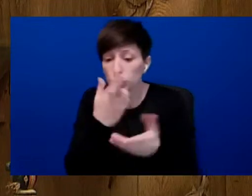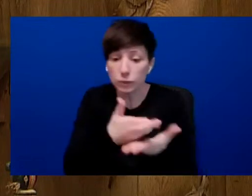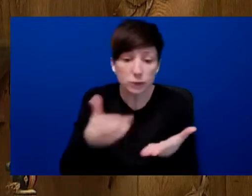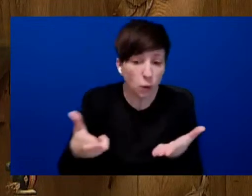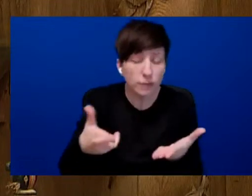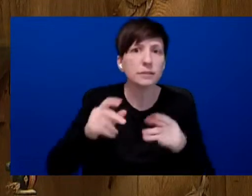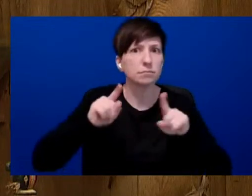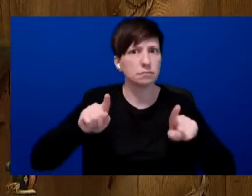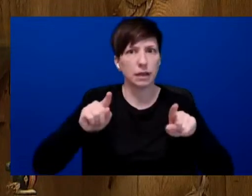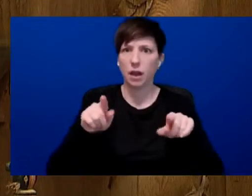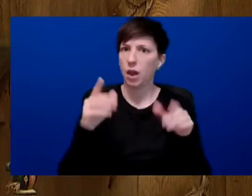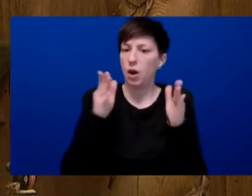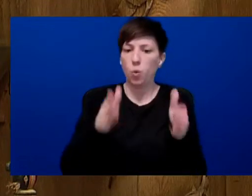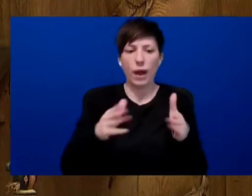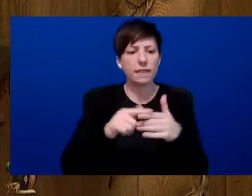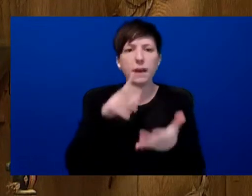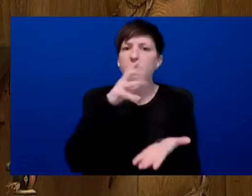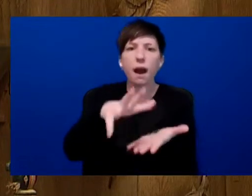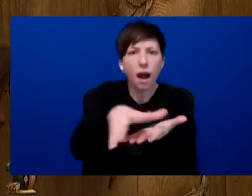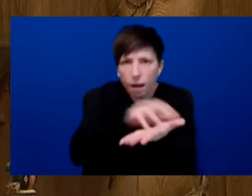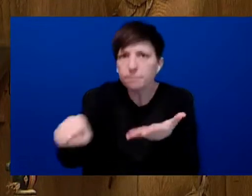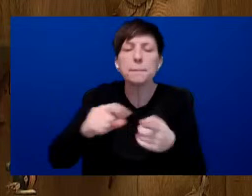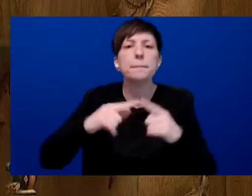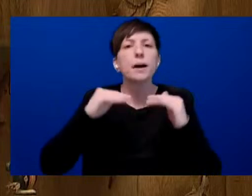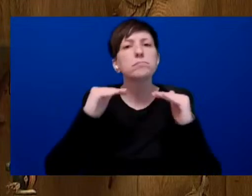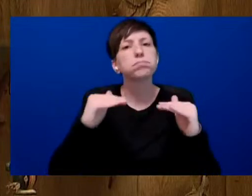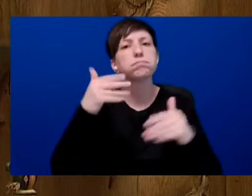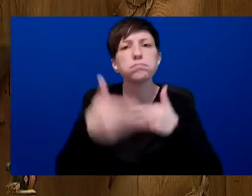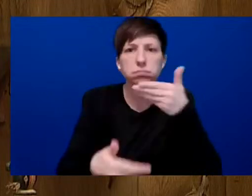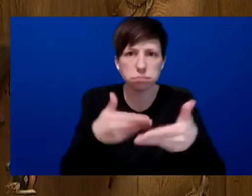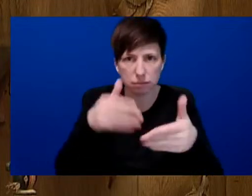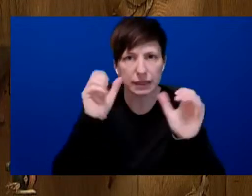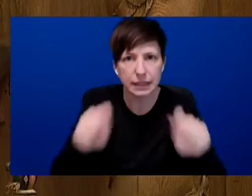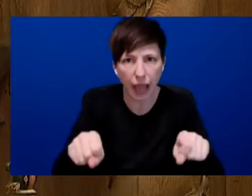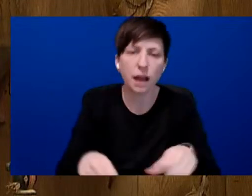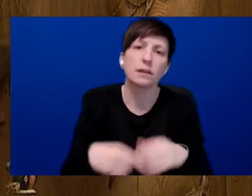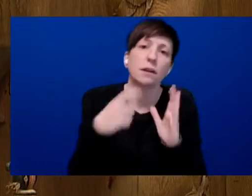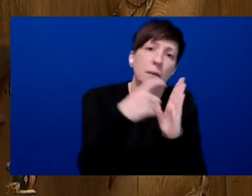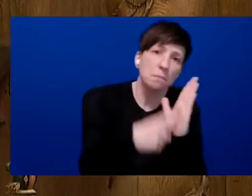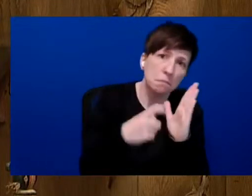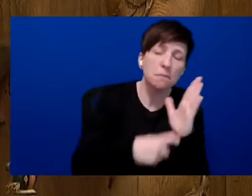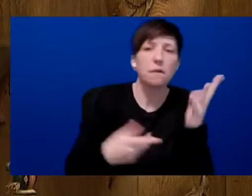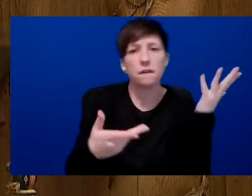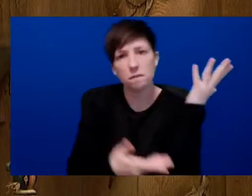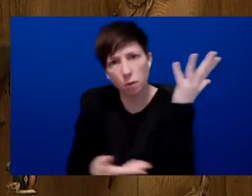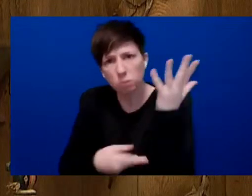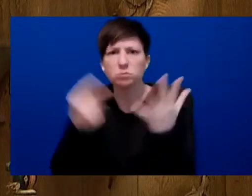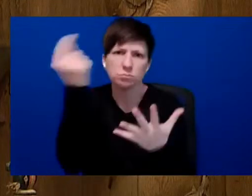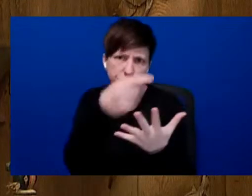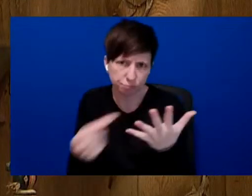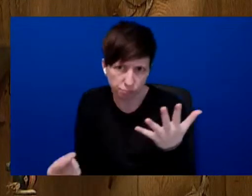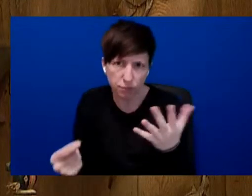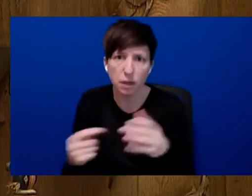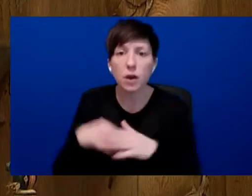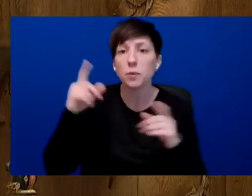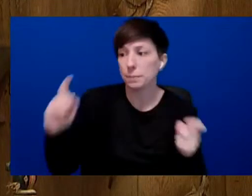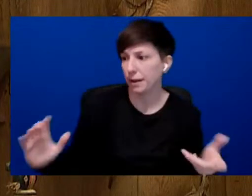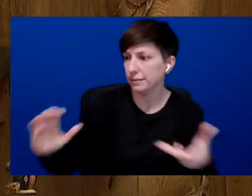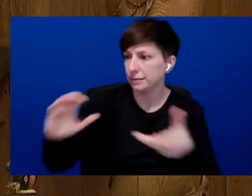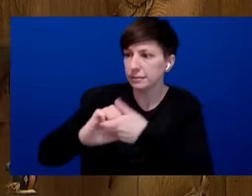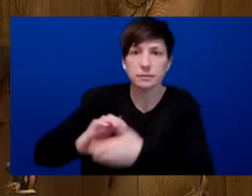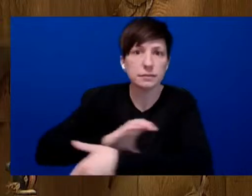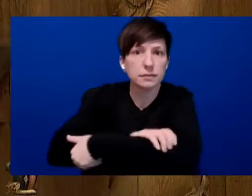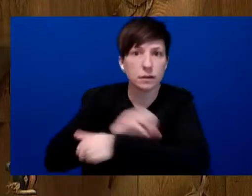BC companies are leading the way, embracing reconciliation and the opportunities that come with it. Like the recent deal between